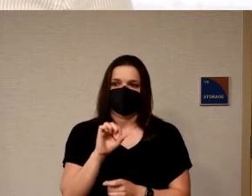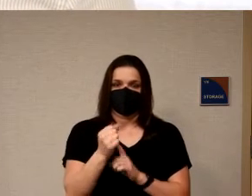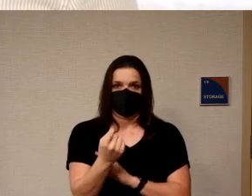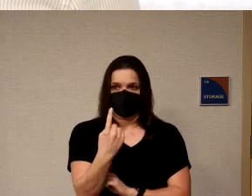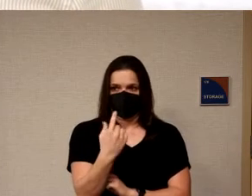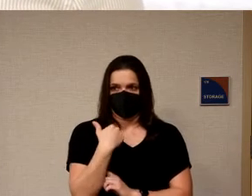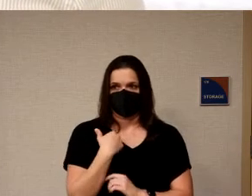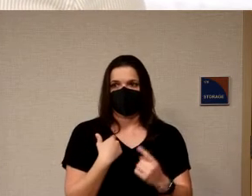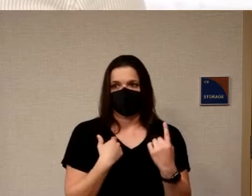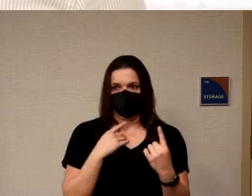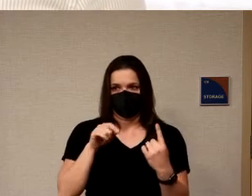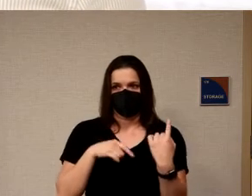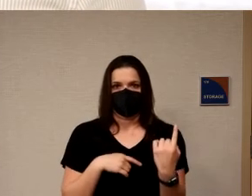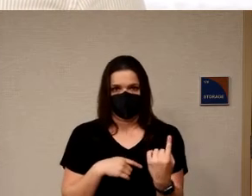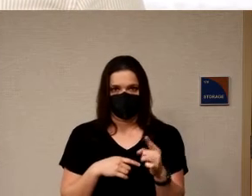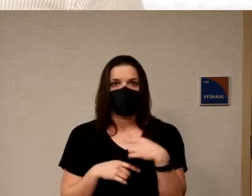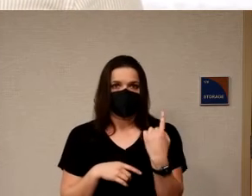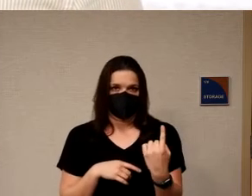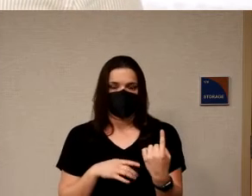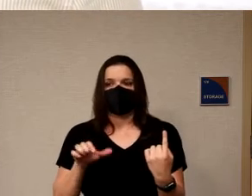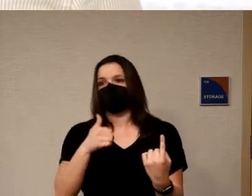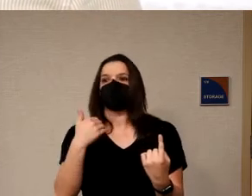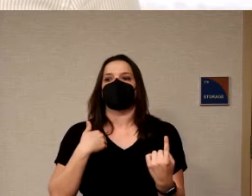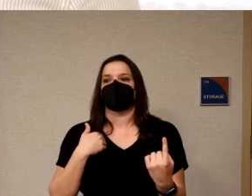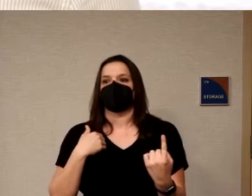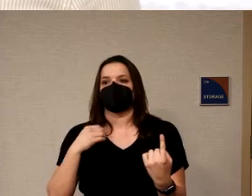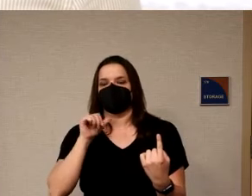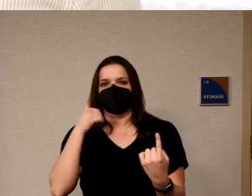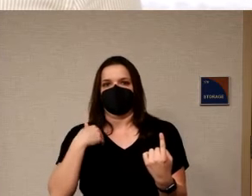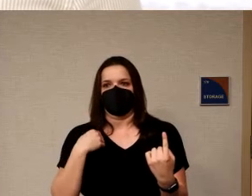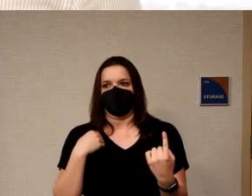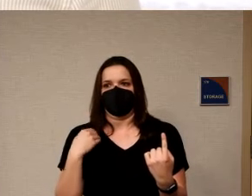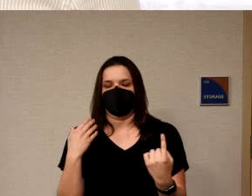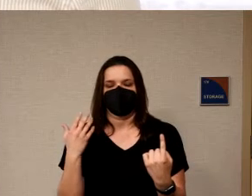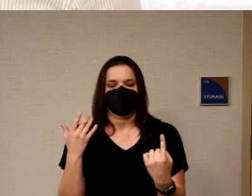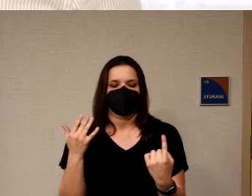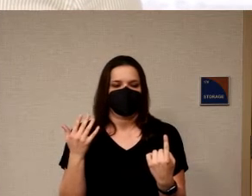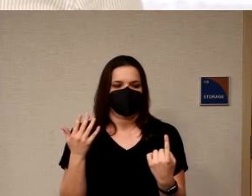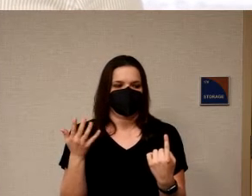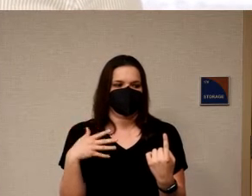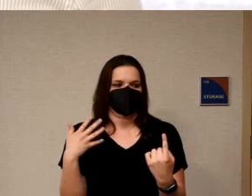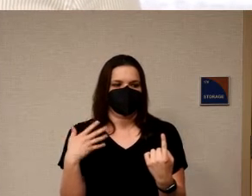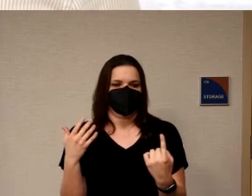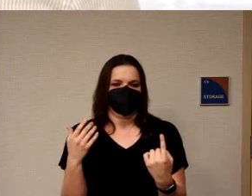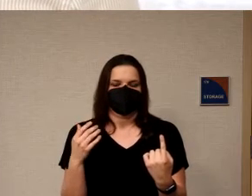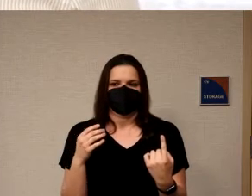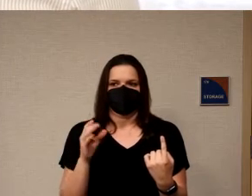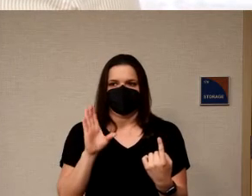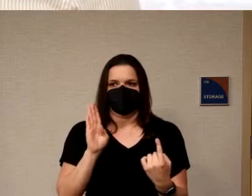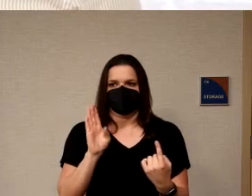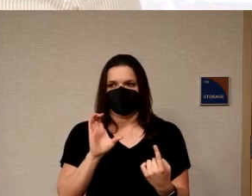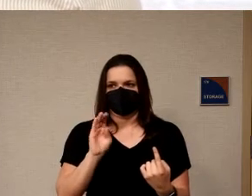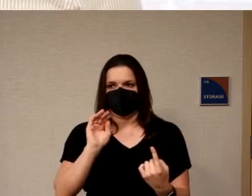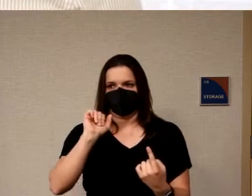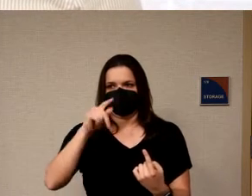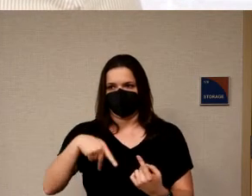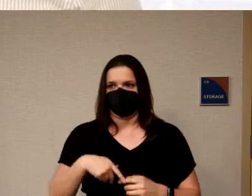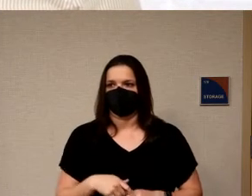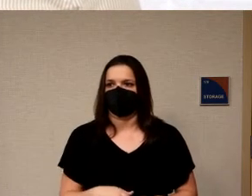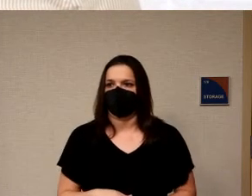1, As one, only one. Right. And the other ones didn't have right, the, right. see that person.